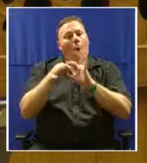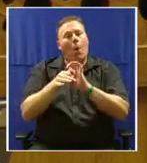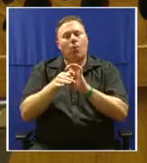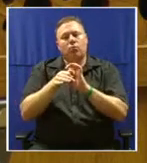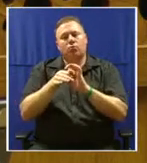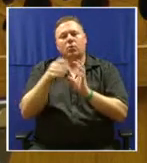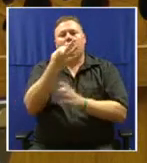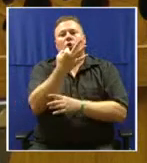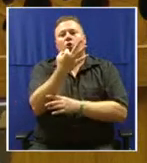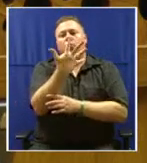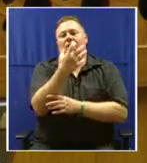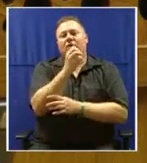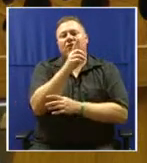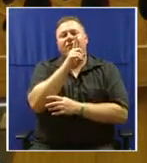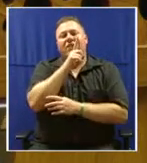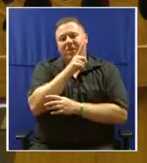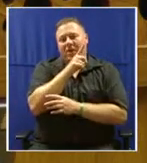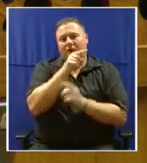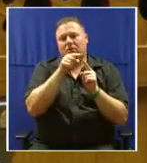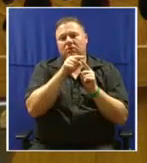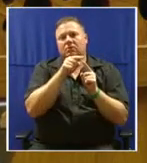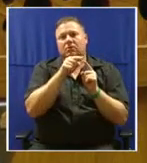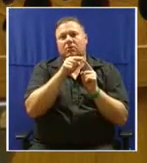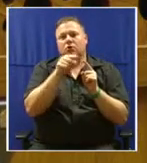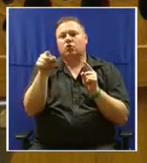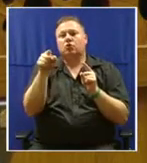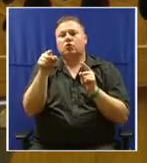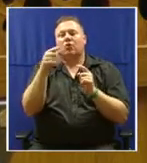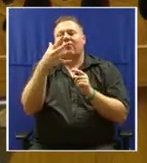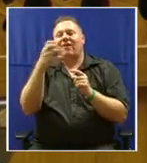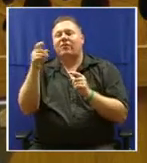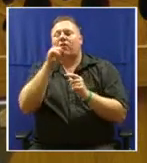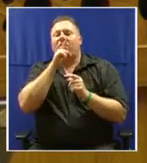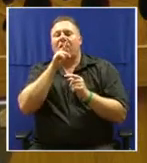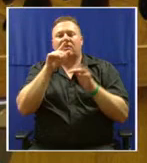between 350,000 to 500,000 people